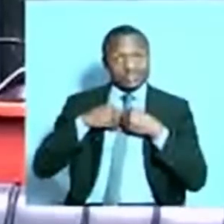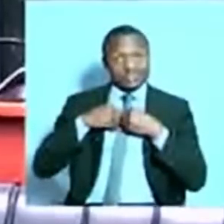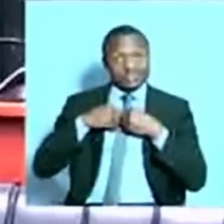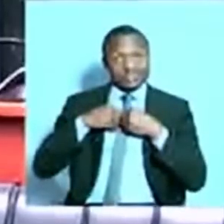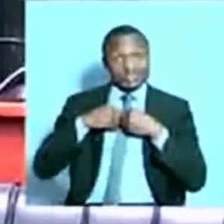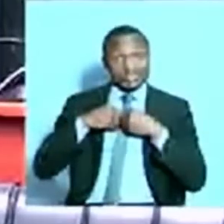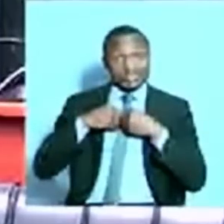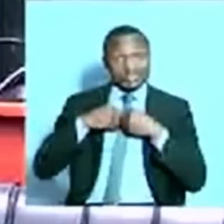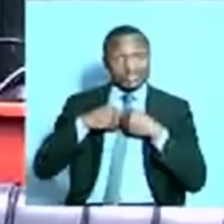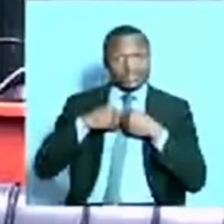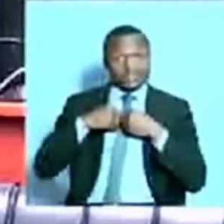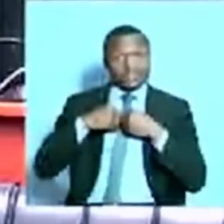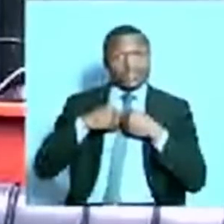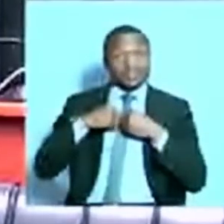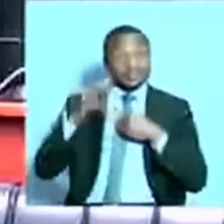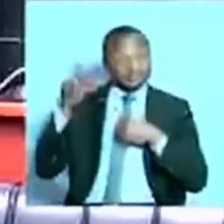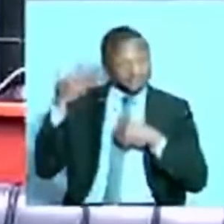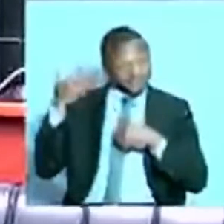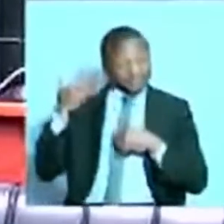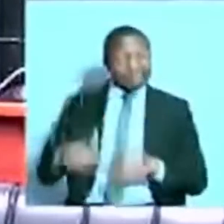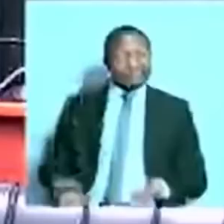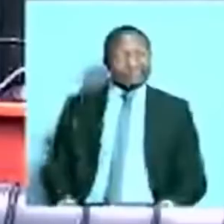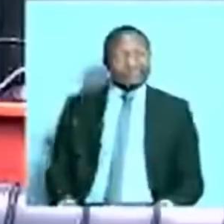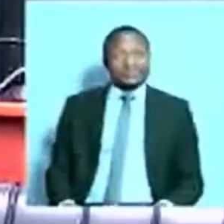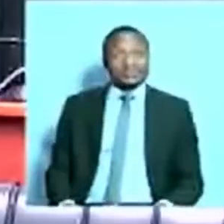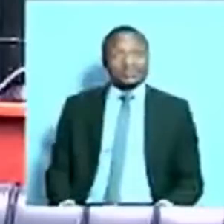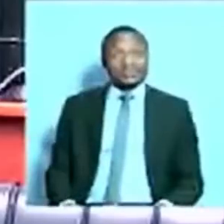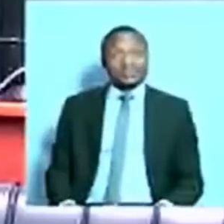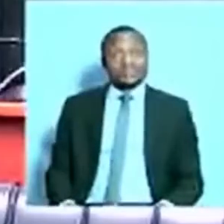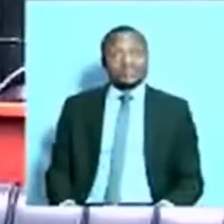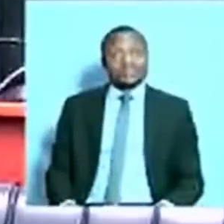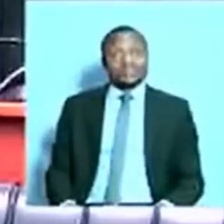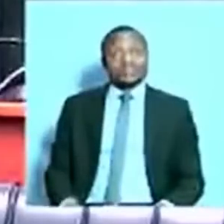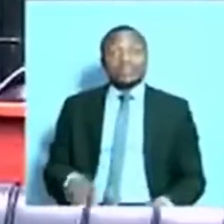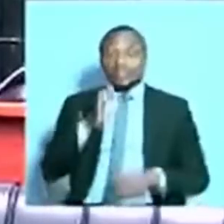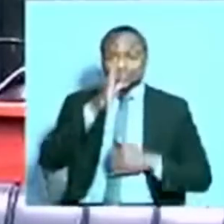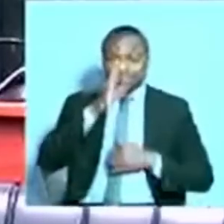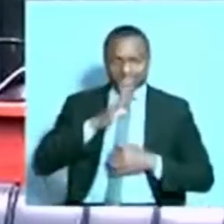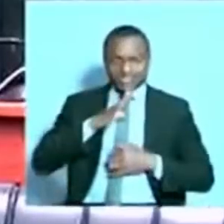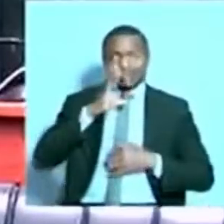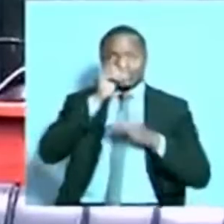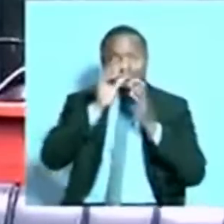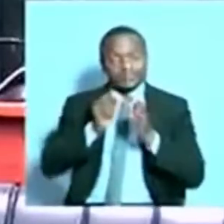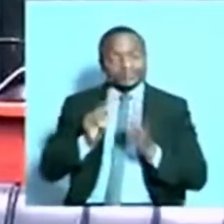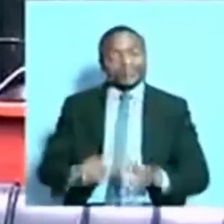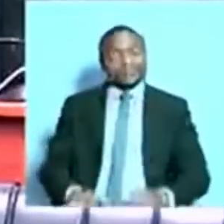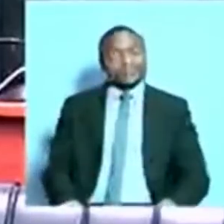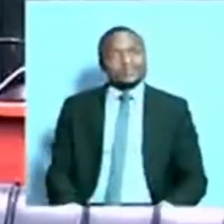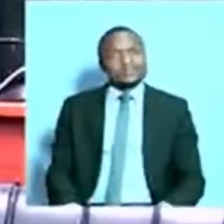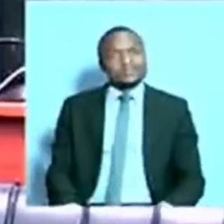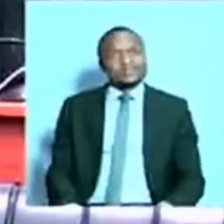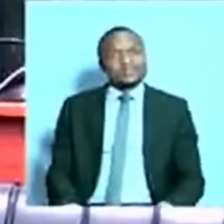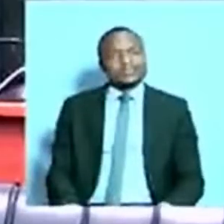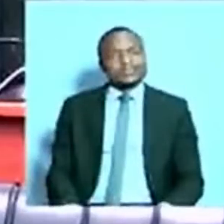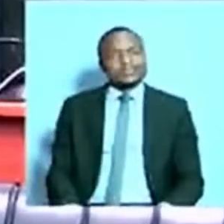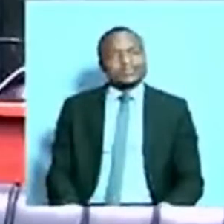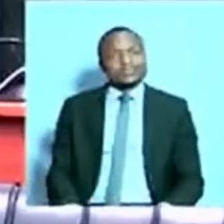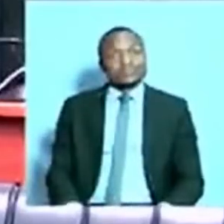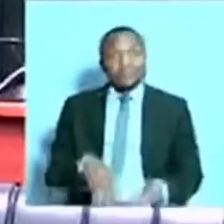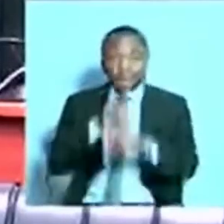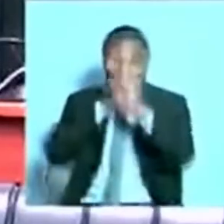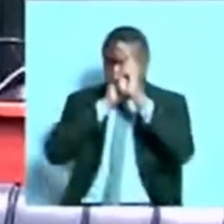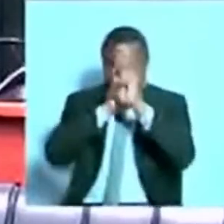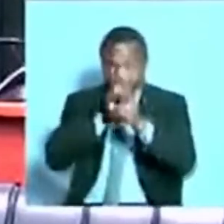is, whatever system that was used to adopt them. Madam Speaker, the